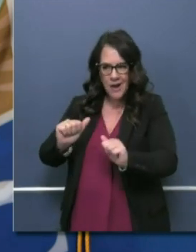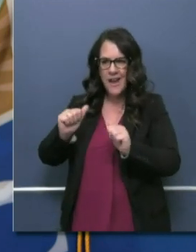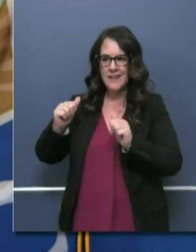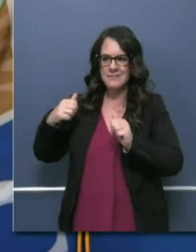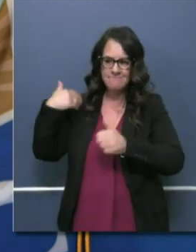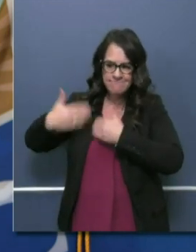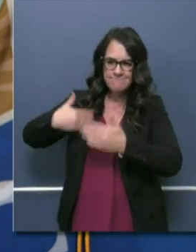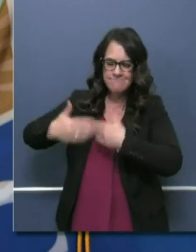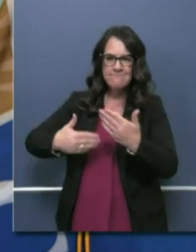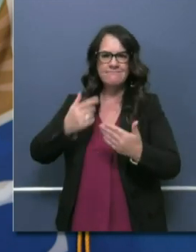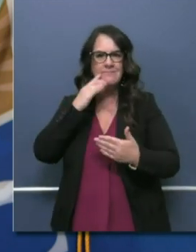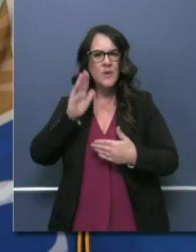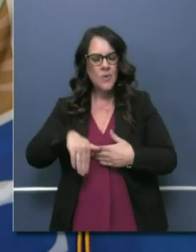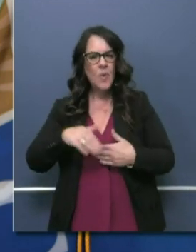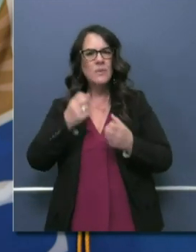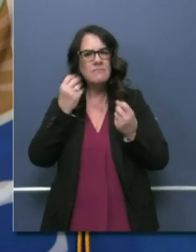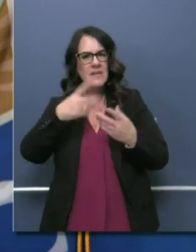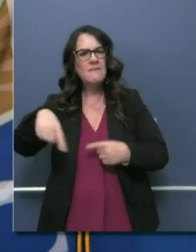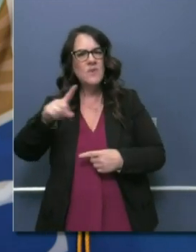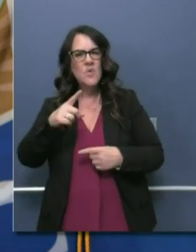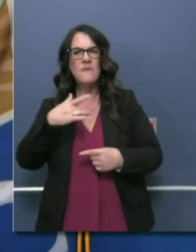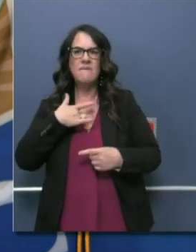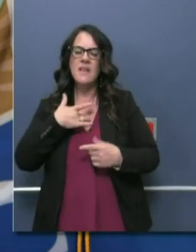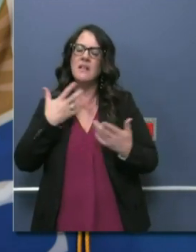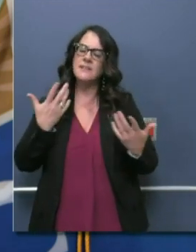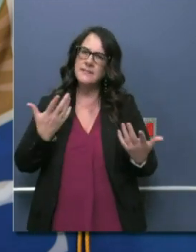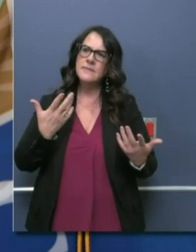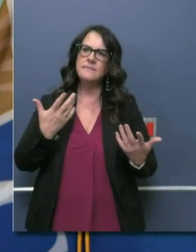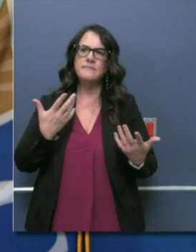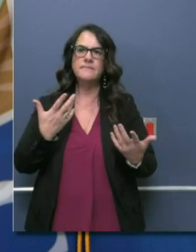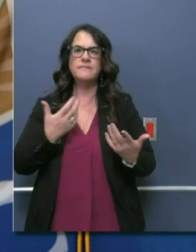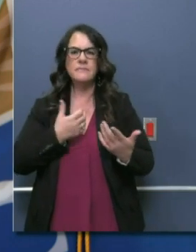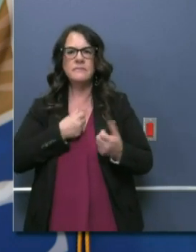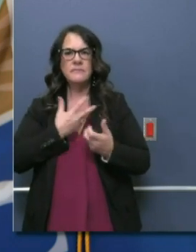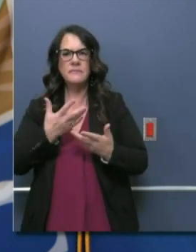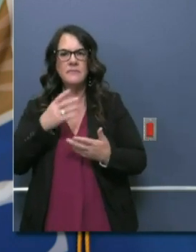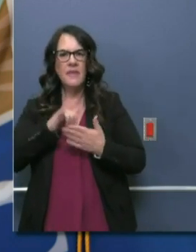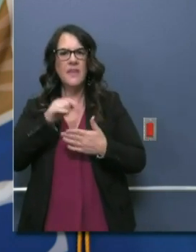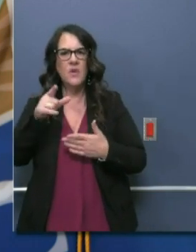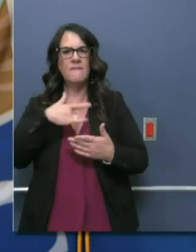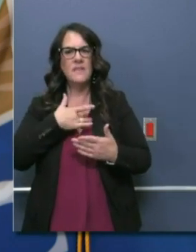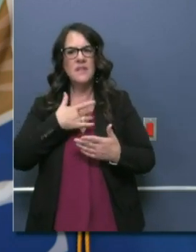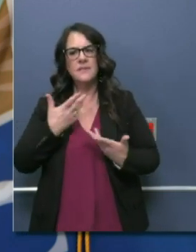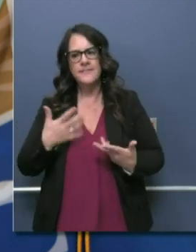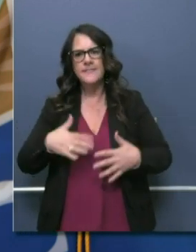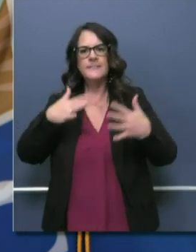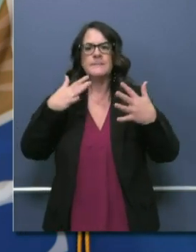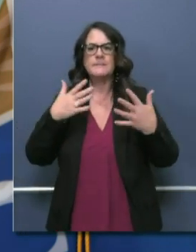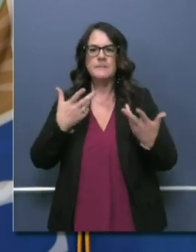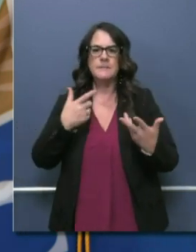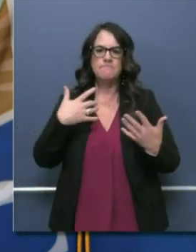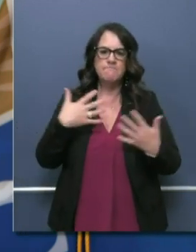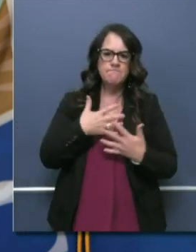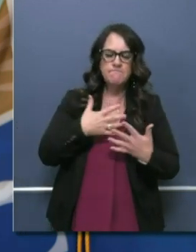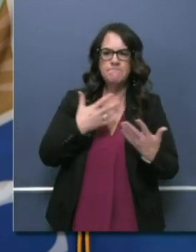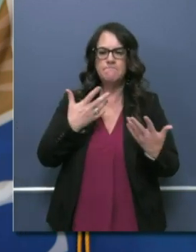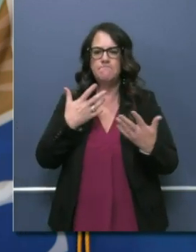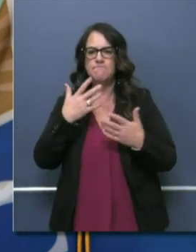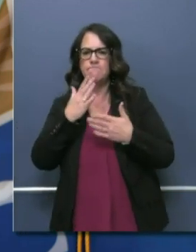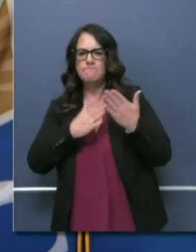are expressing themselves more firmly and expressing themselves in terms of their own anxieties and fears about their own